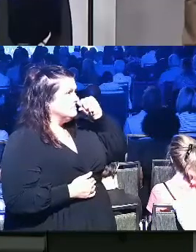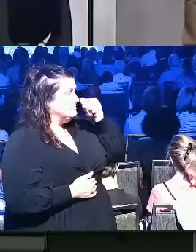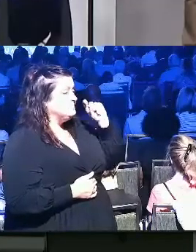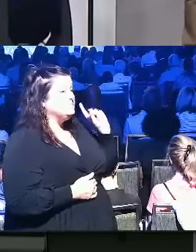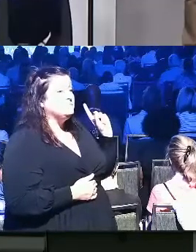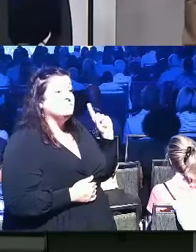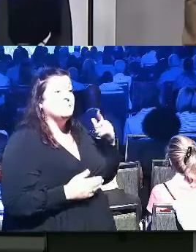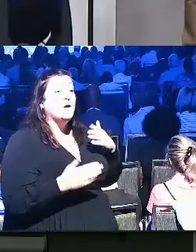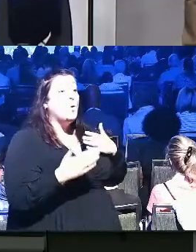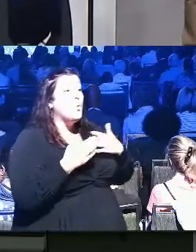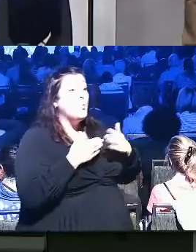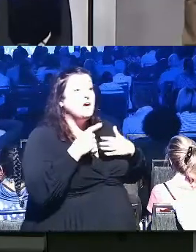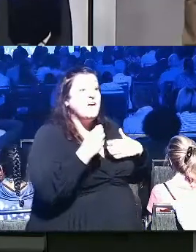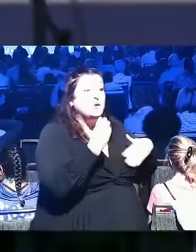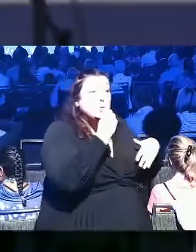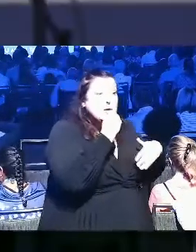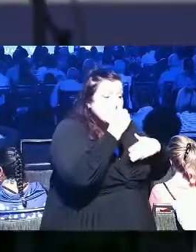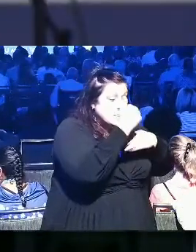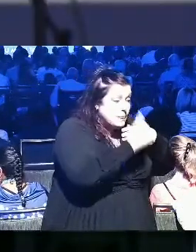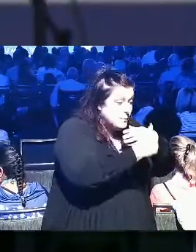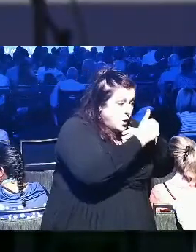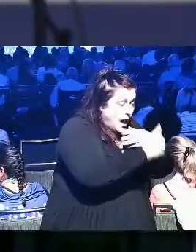Whenever you eat this bread